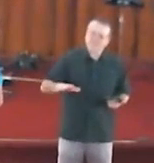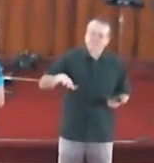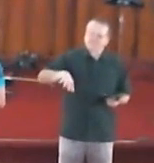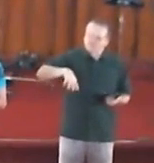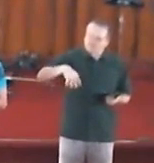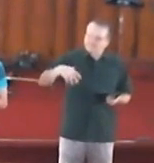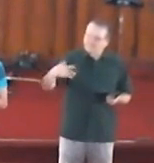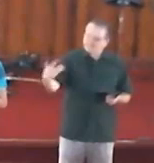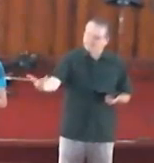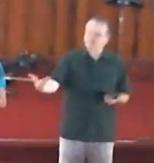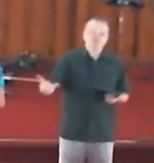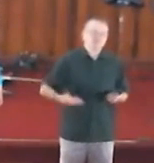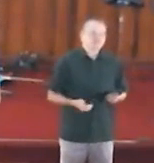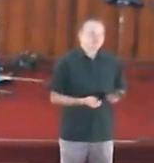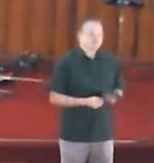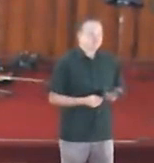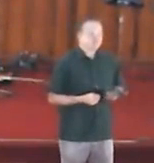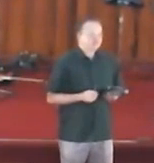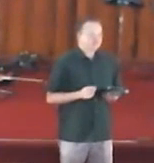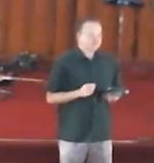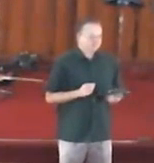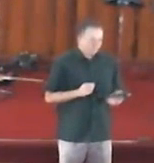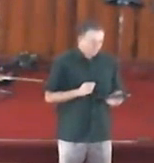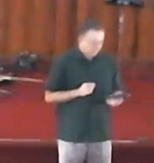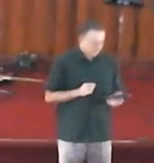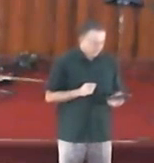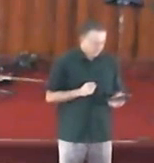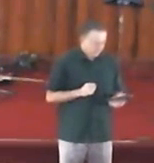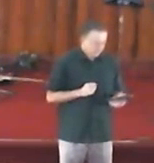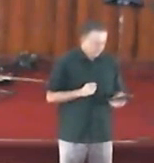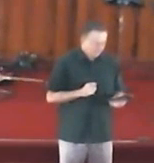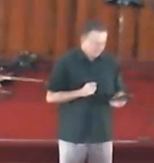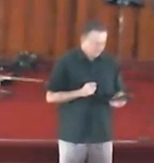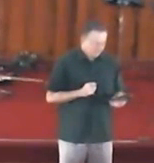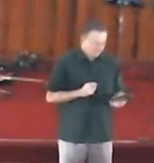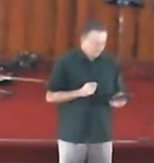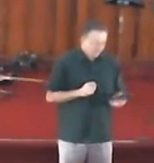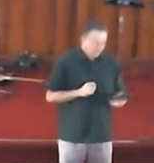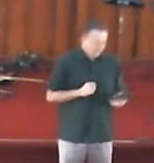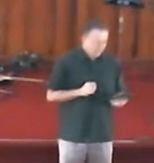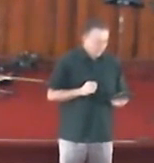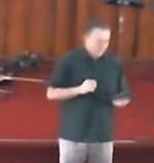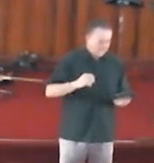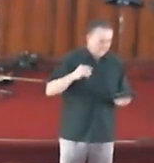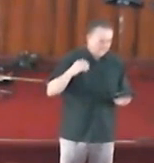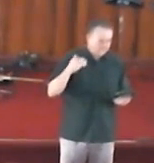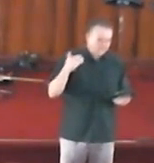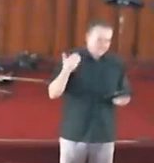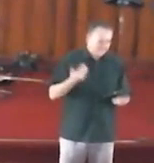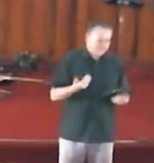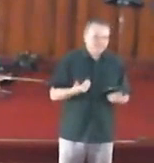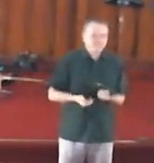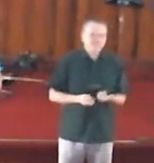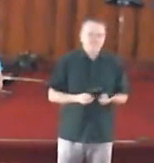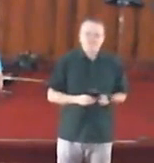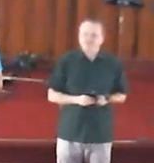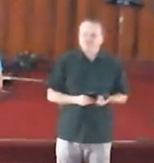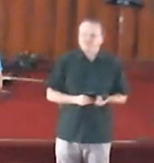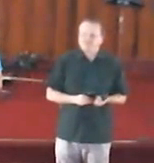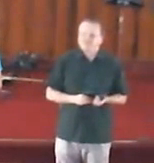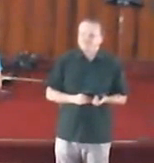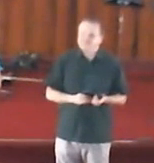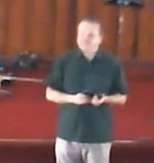Confianza en lugar del temor. To give us trust instead of fear. Y creencia en